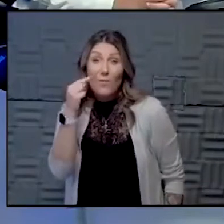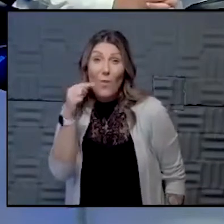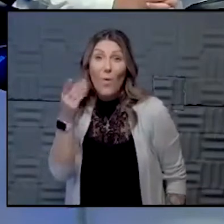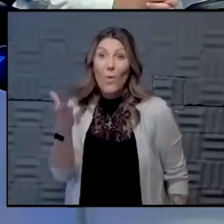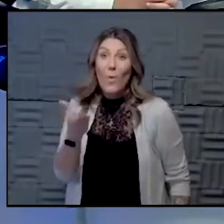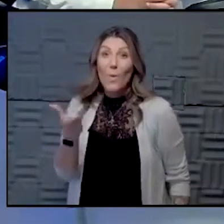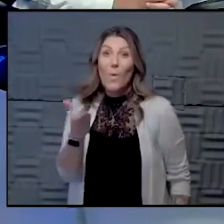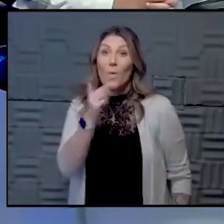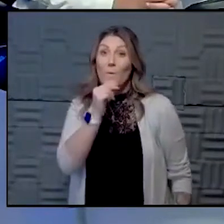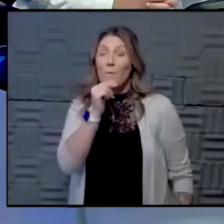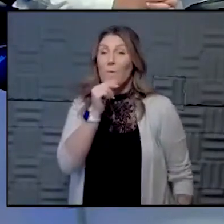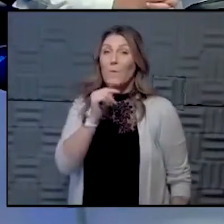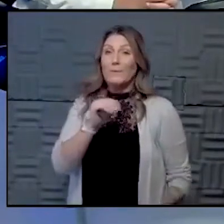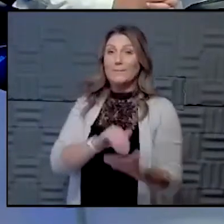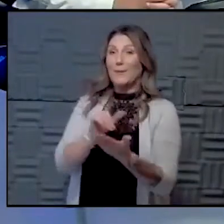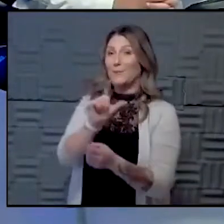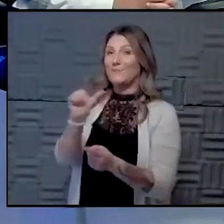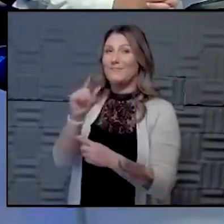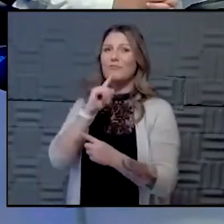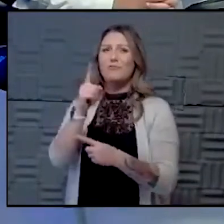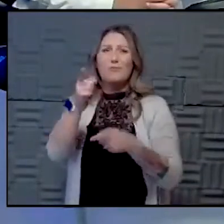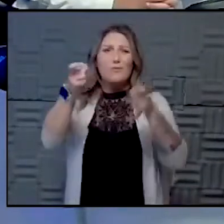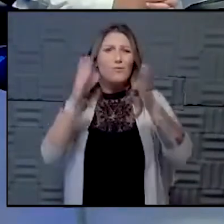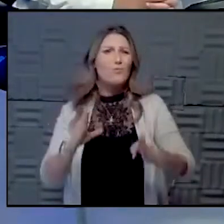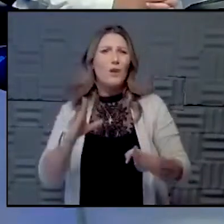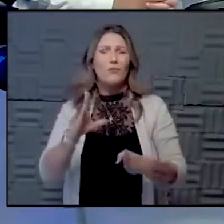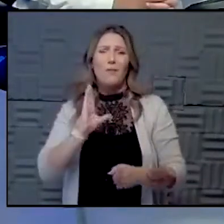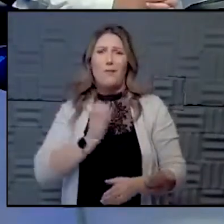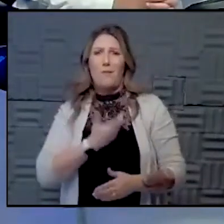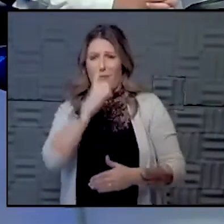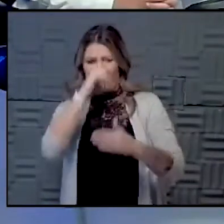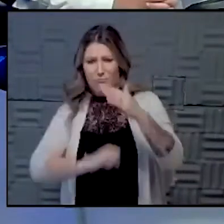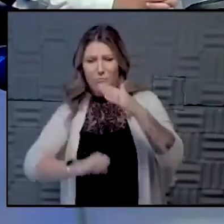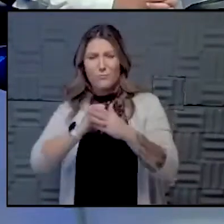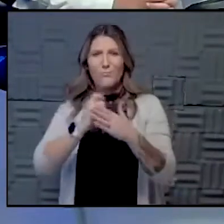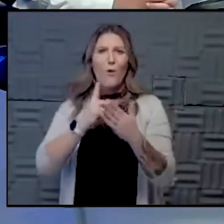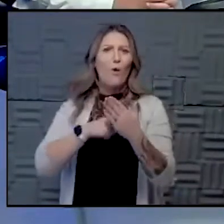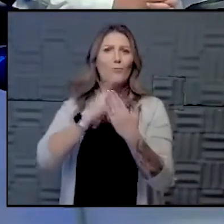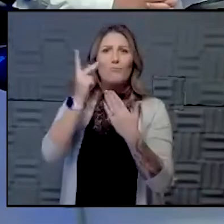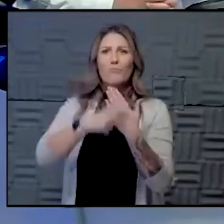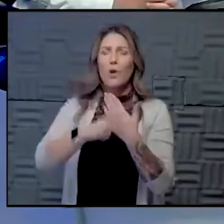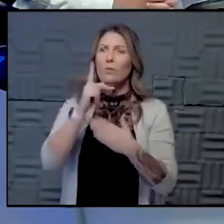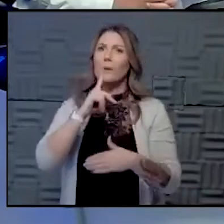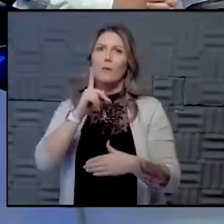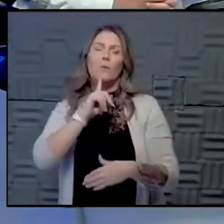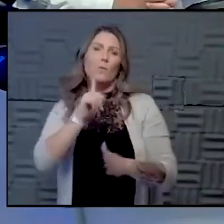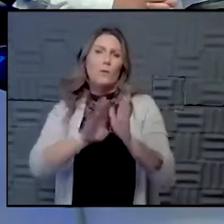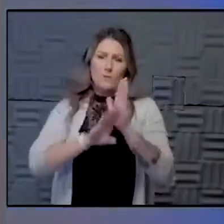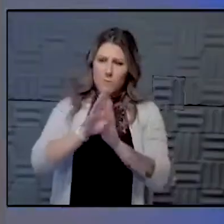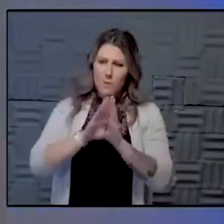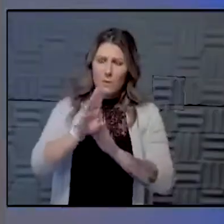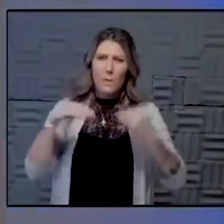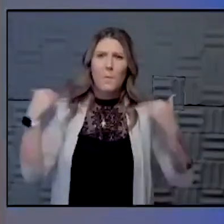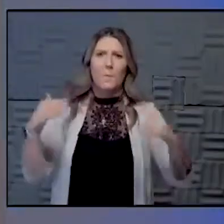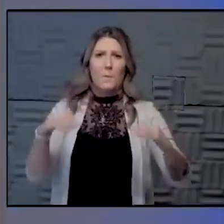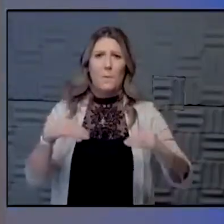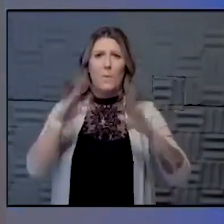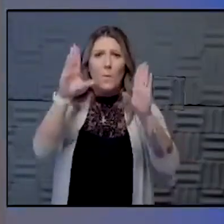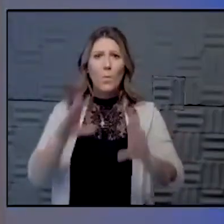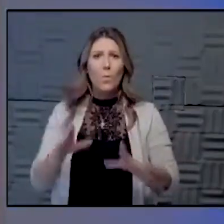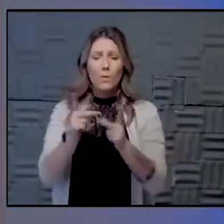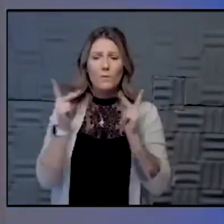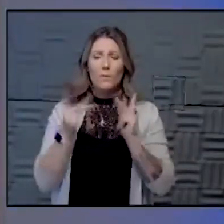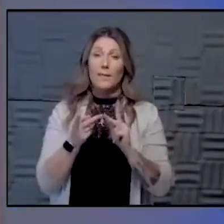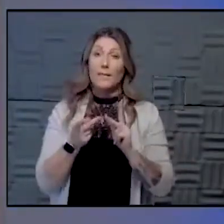a number of years now. She's the director of our stroke program and has just done an amazing job building that at just a superb place. I mean, if you're going to have a stroke, you ought to be